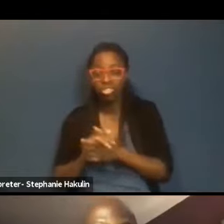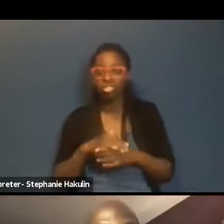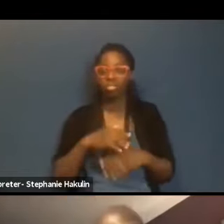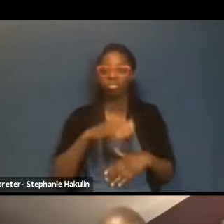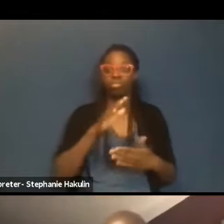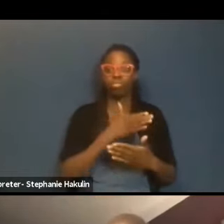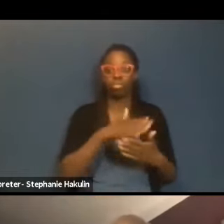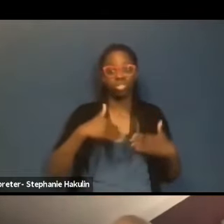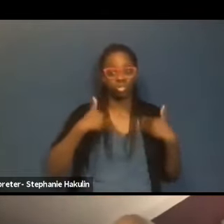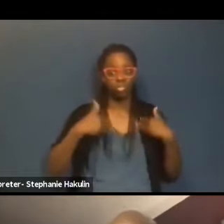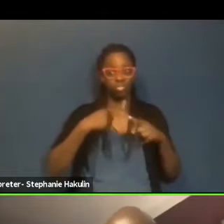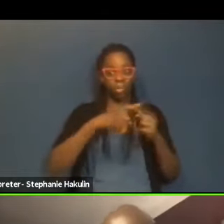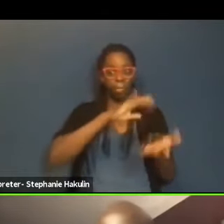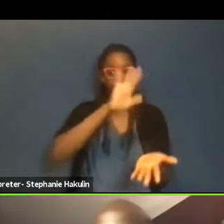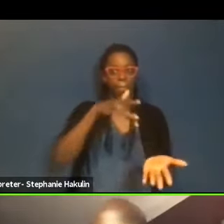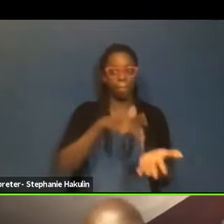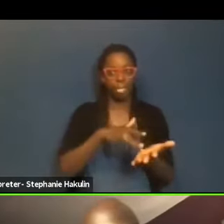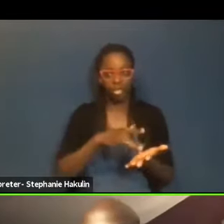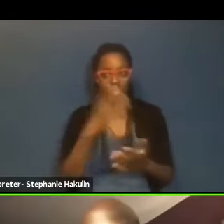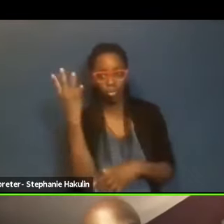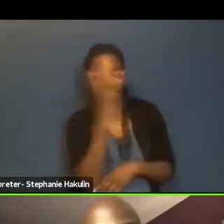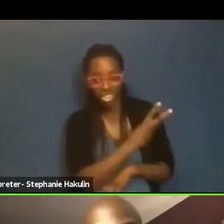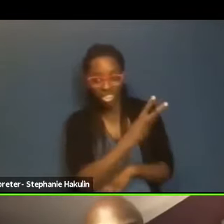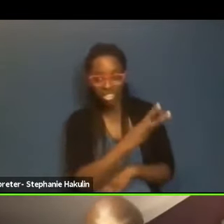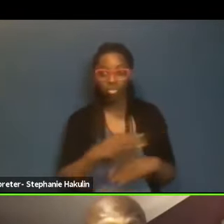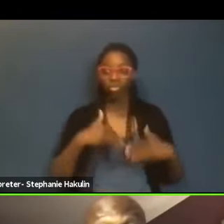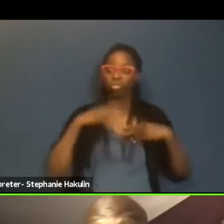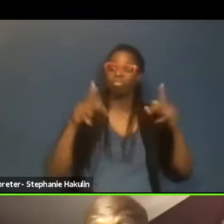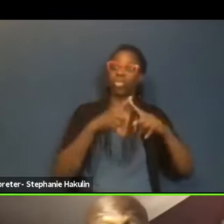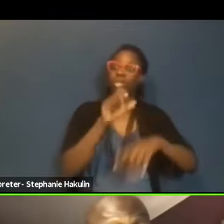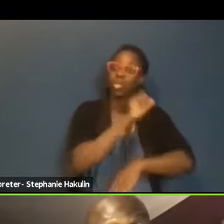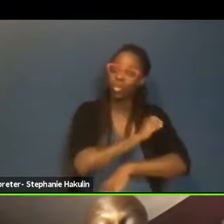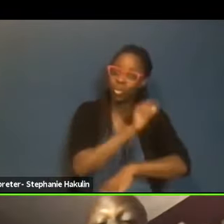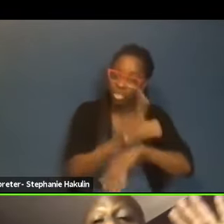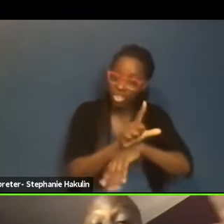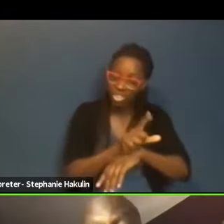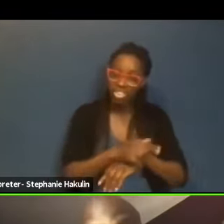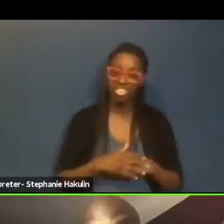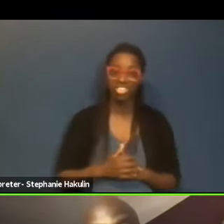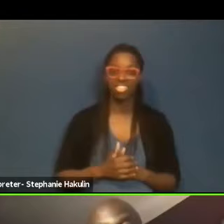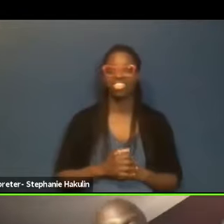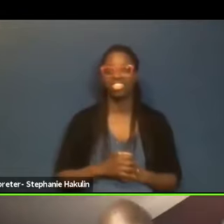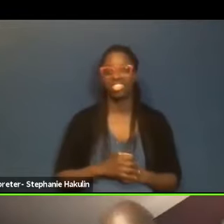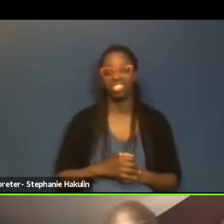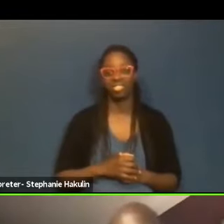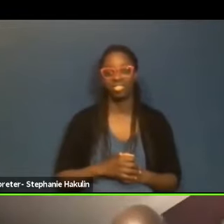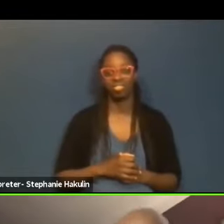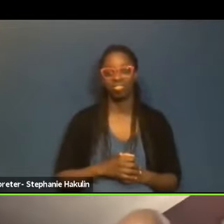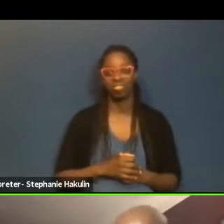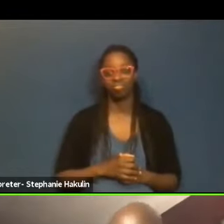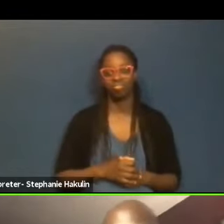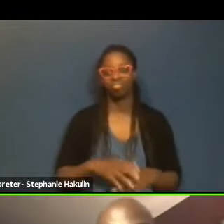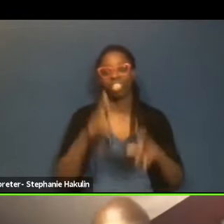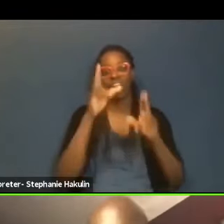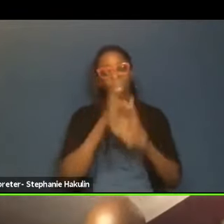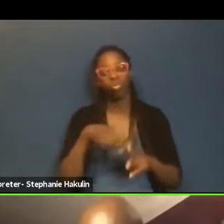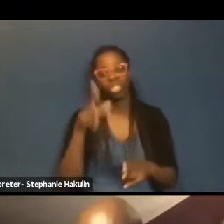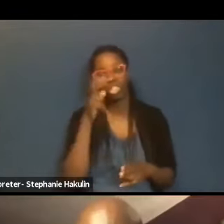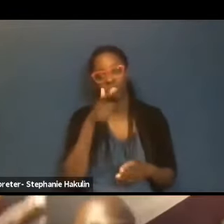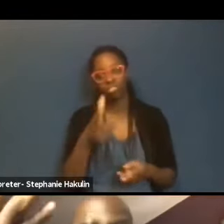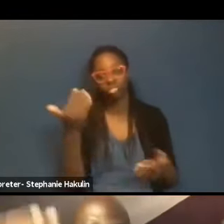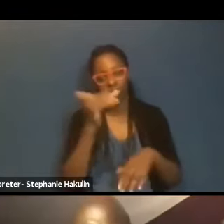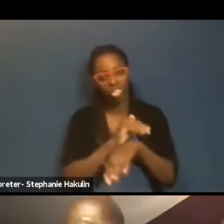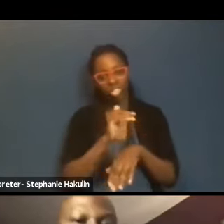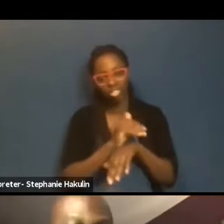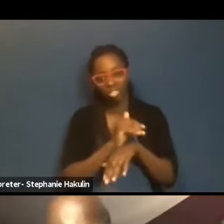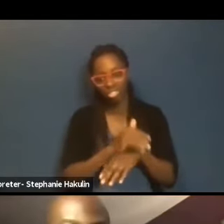young people from St. Louis. It was an honor to listen to all of y'all tonight and St. Louis